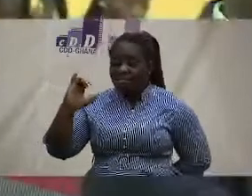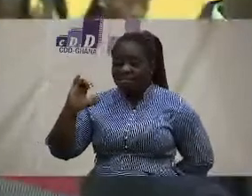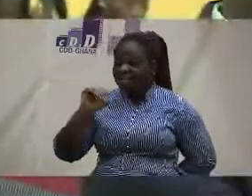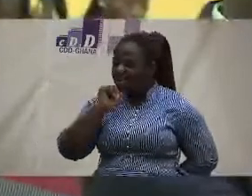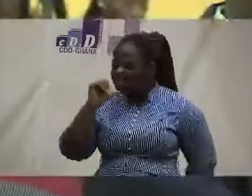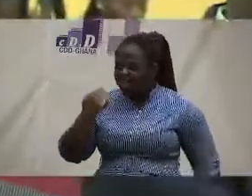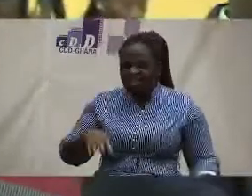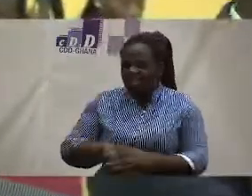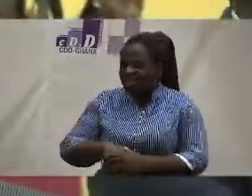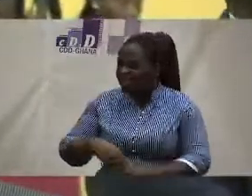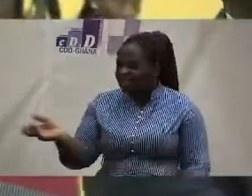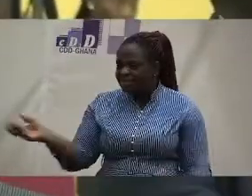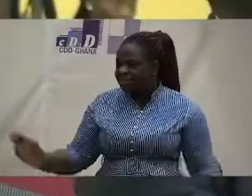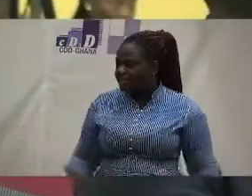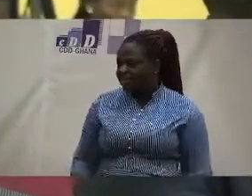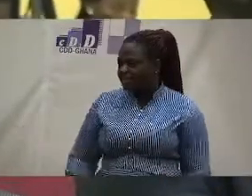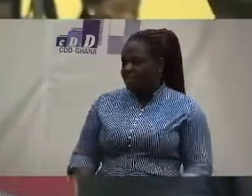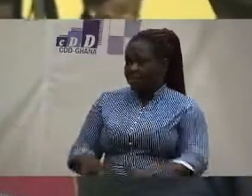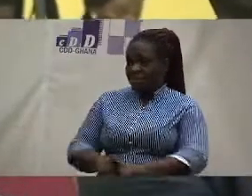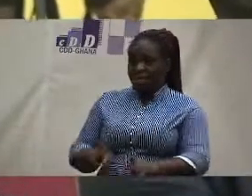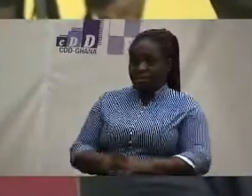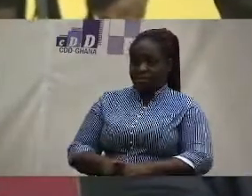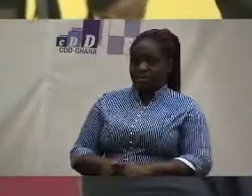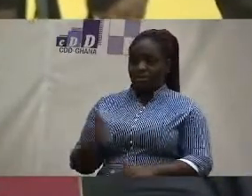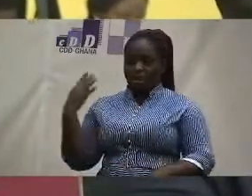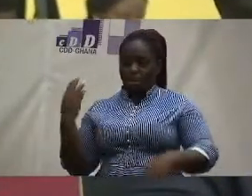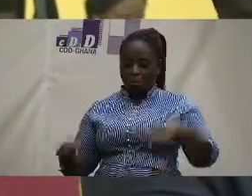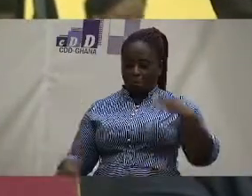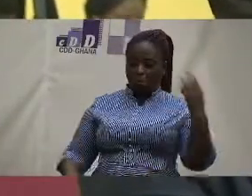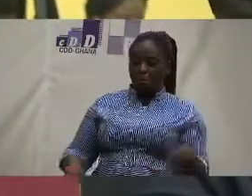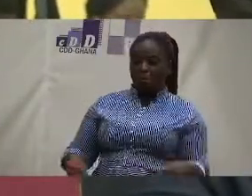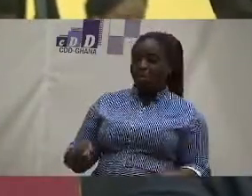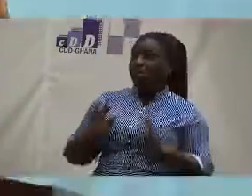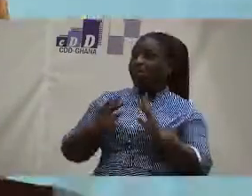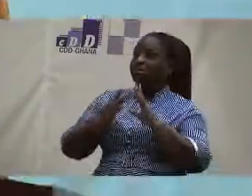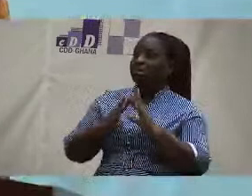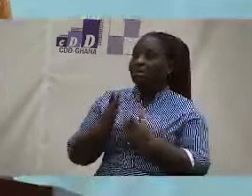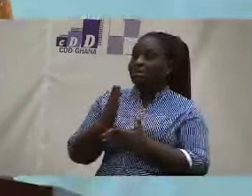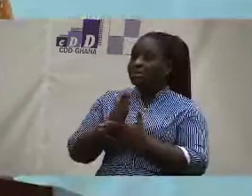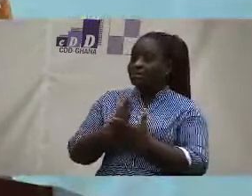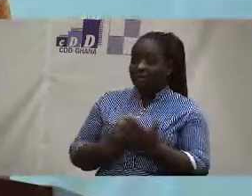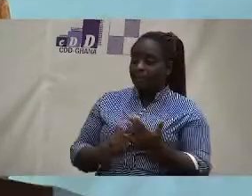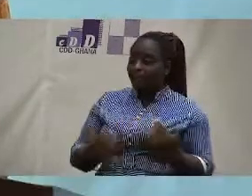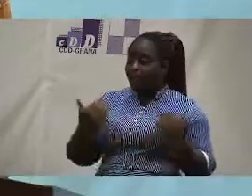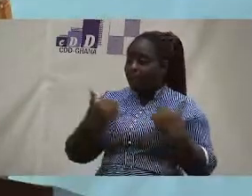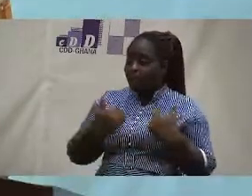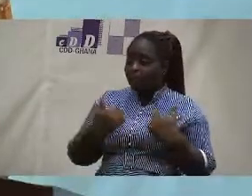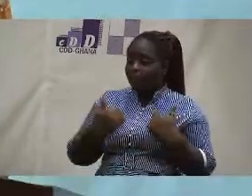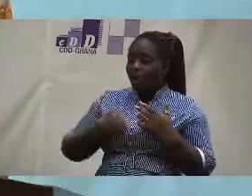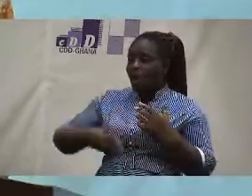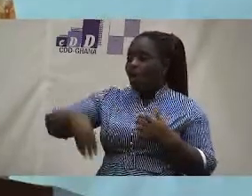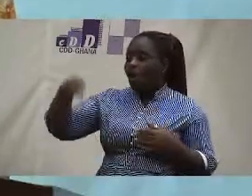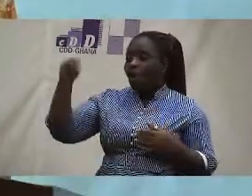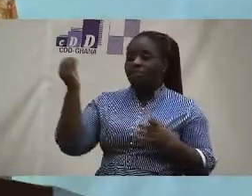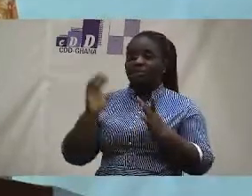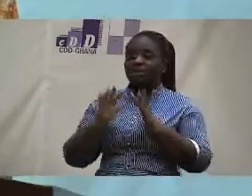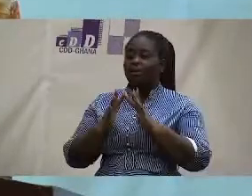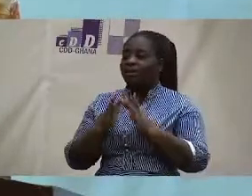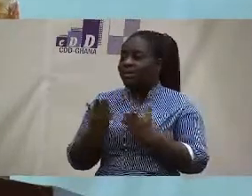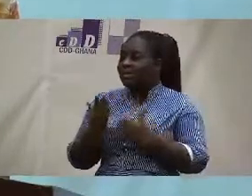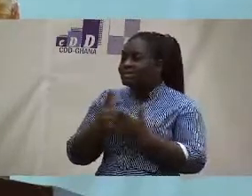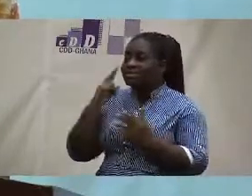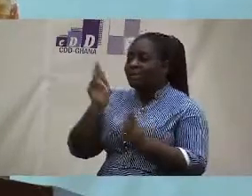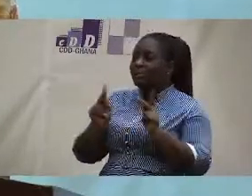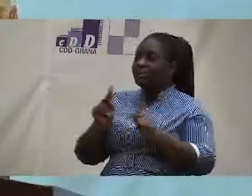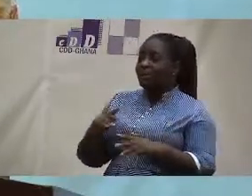left out in the attacks as we are bullied online, and some do have offline implications. We have seen people that after